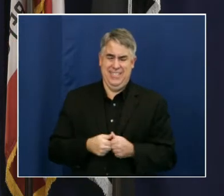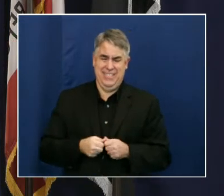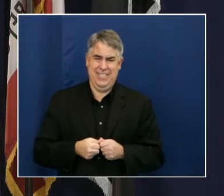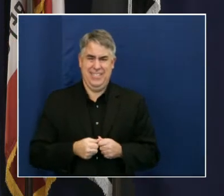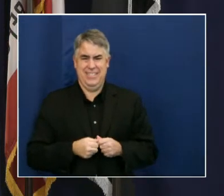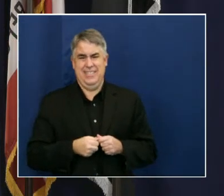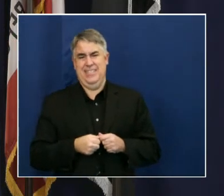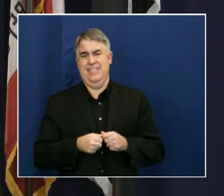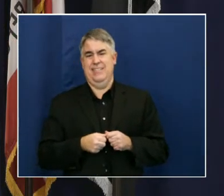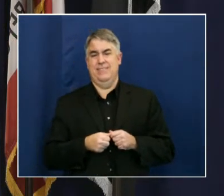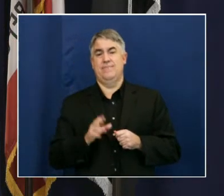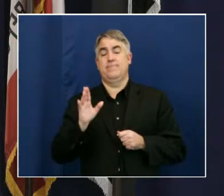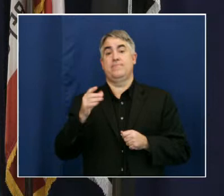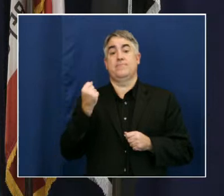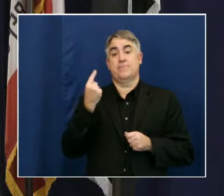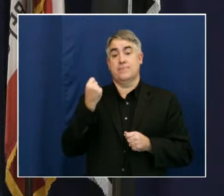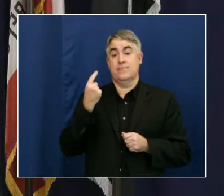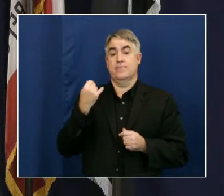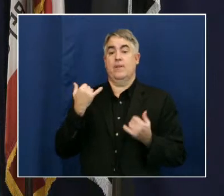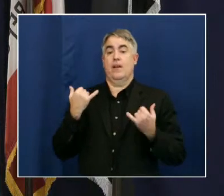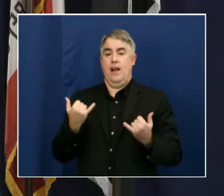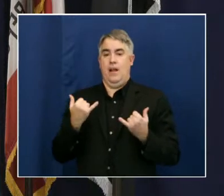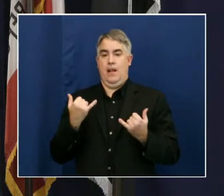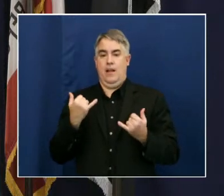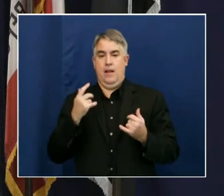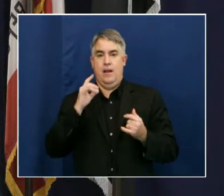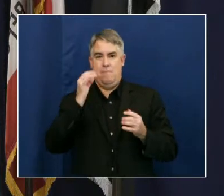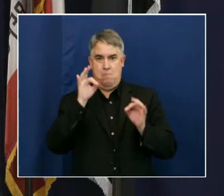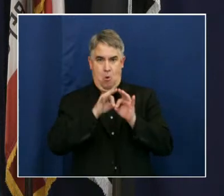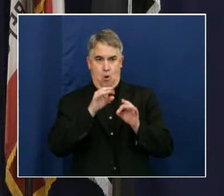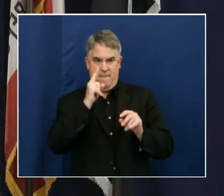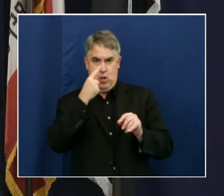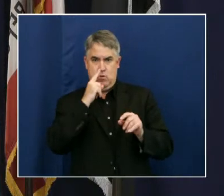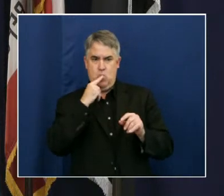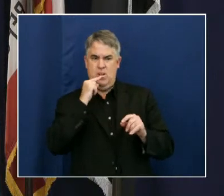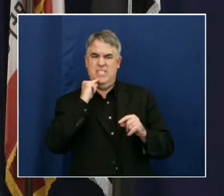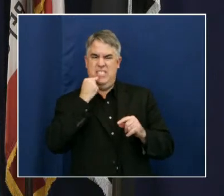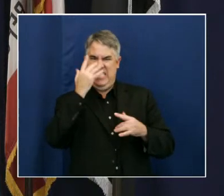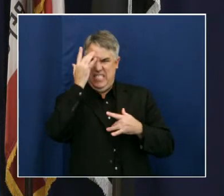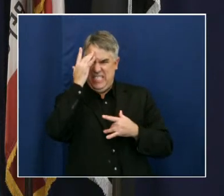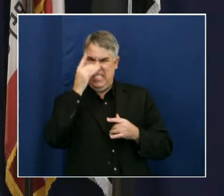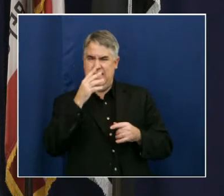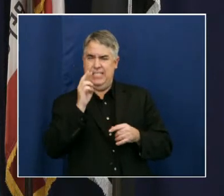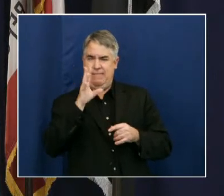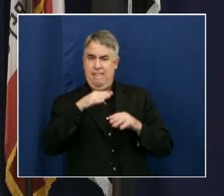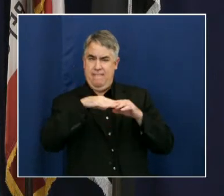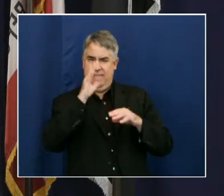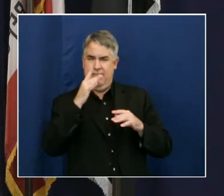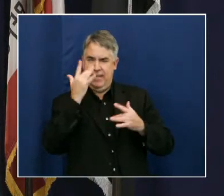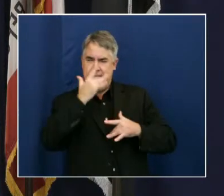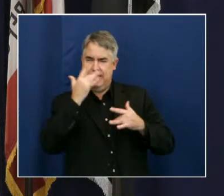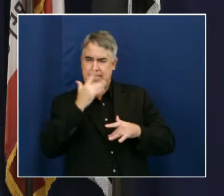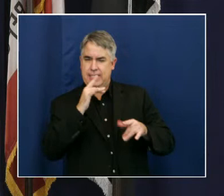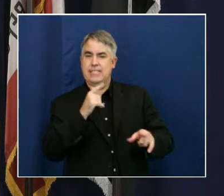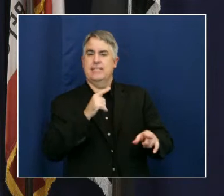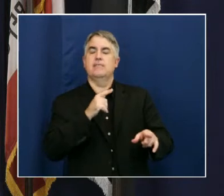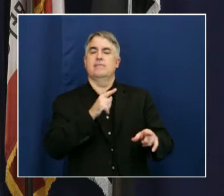to get it to those that are at greatest risk is the rationale that's the approach that we are